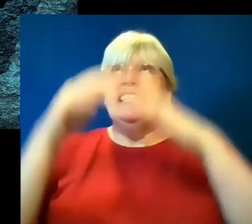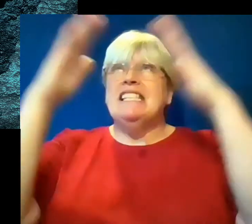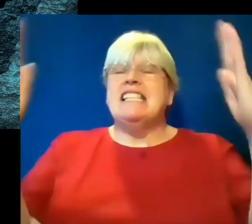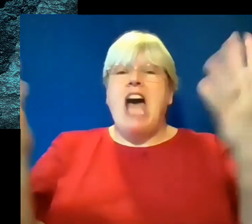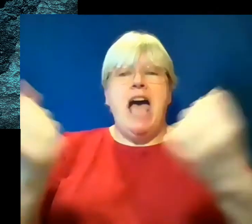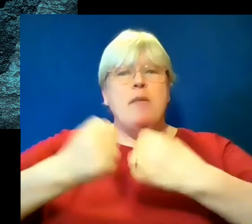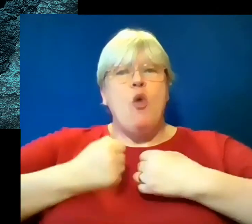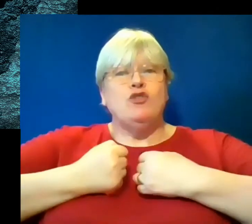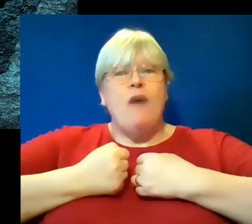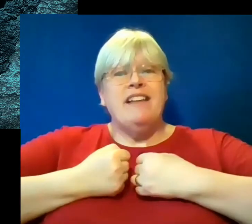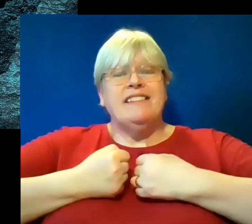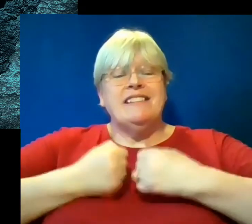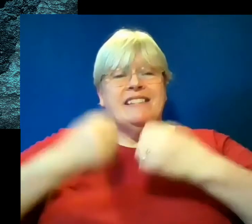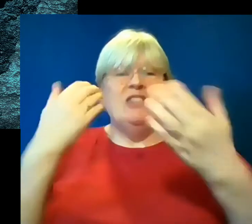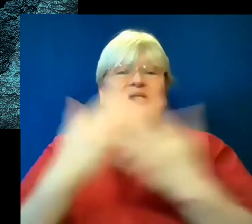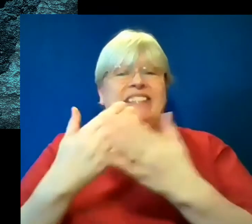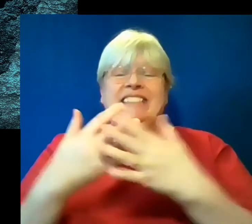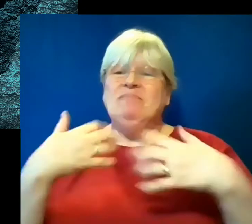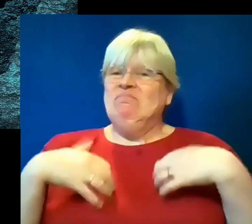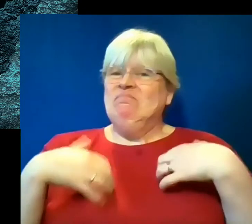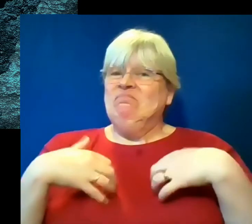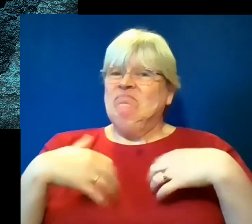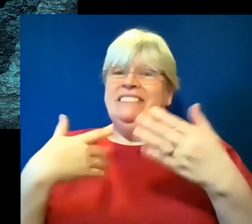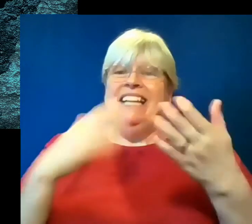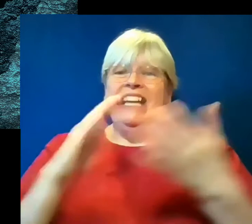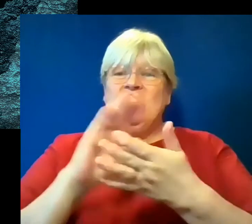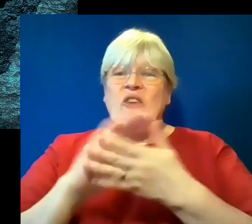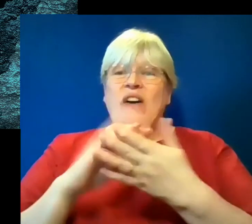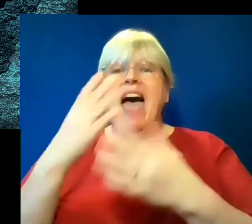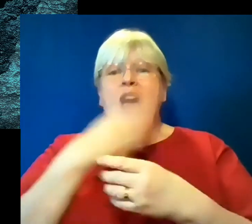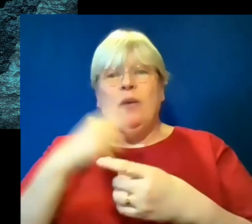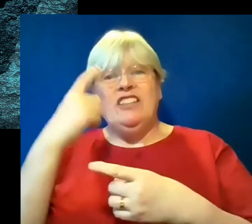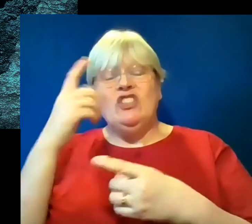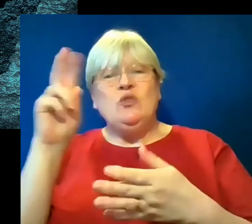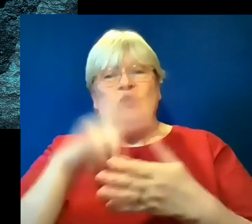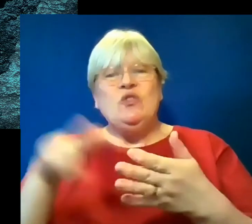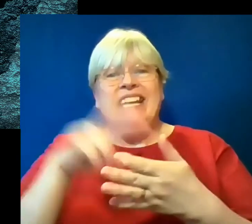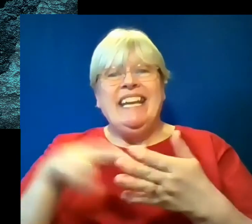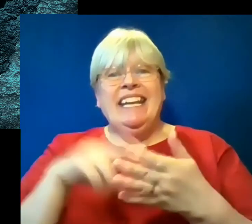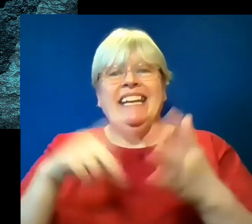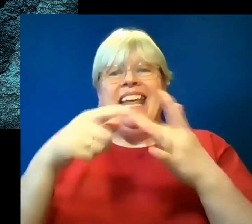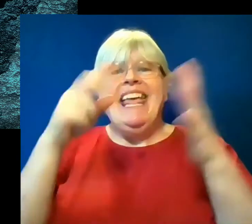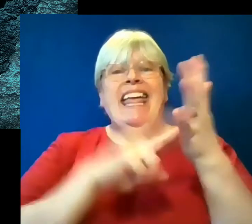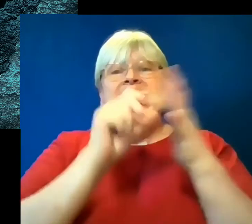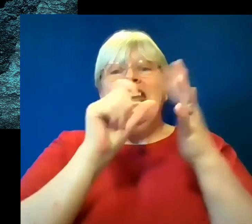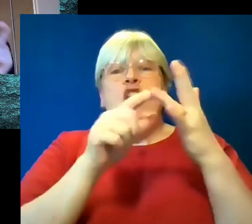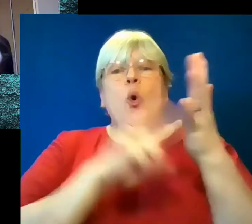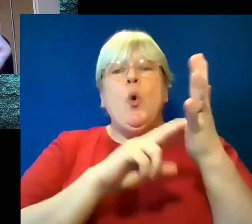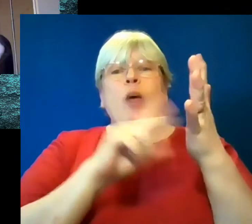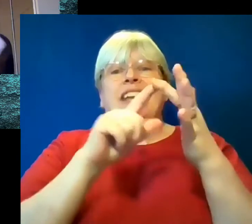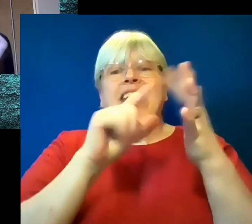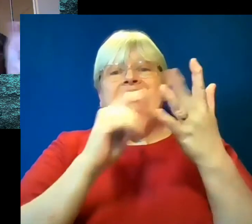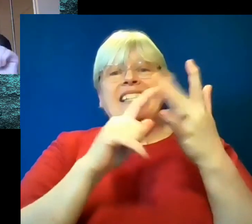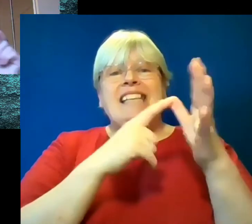other languages, and that is always such a joy. I just wish that I could read, for instance, the Indonesian one and know where they might have